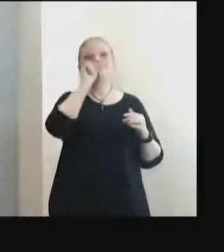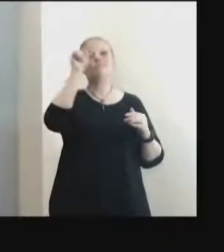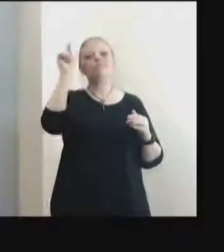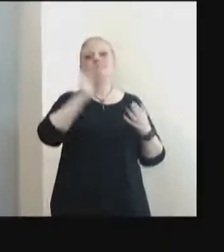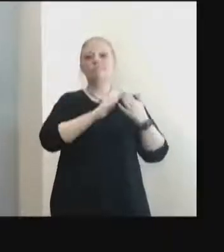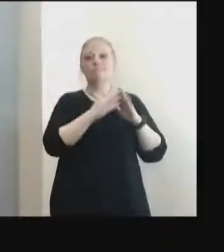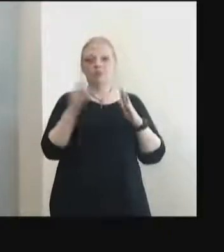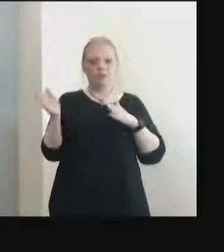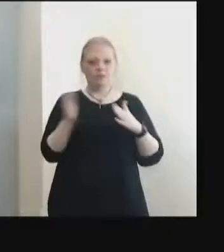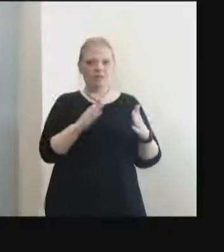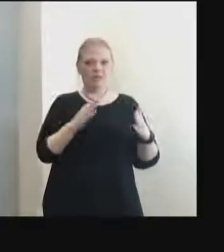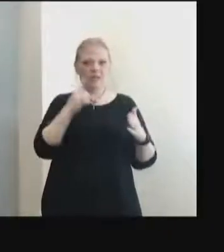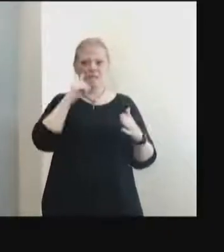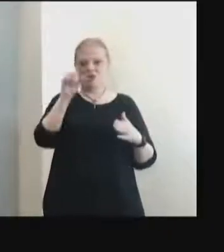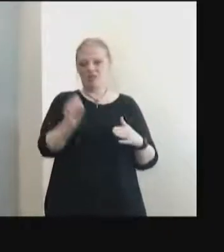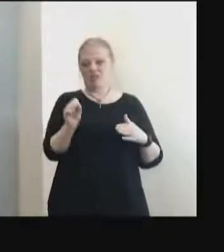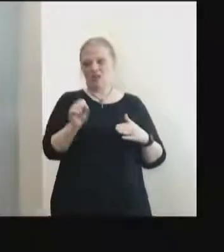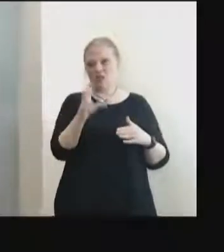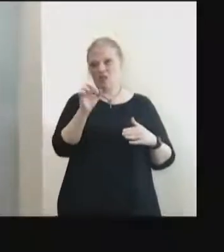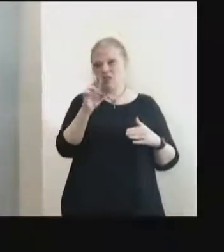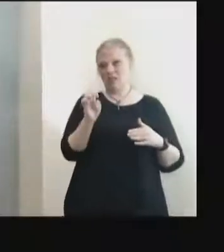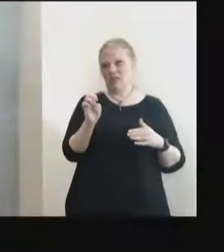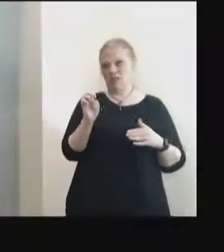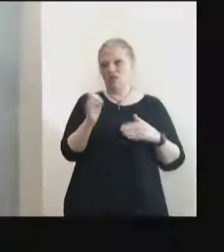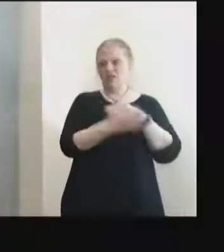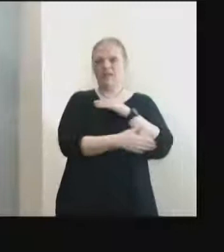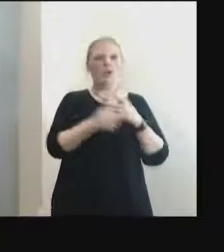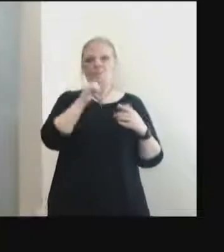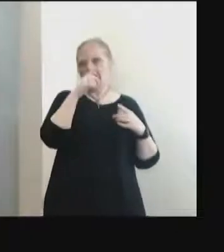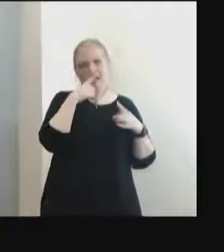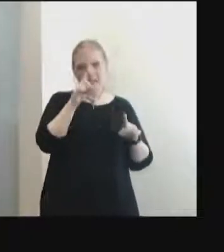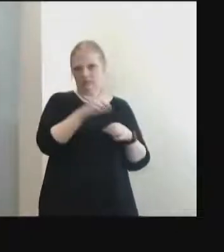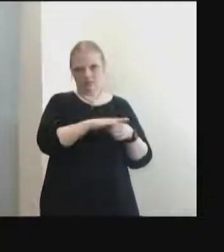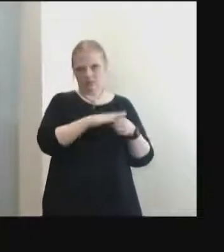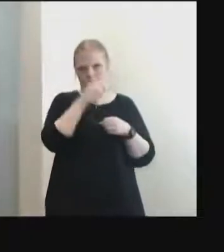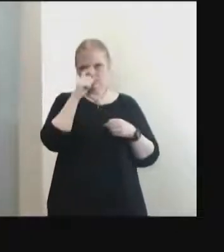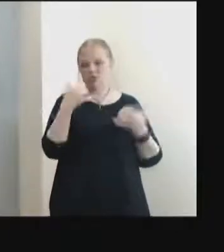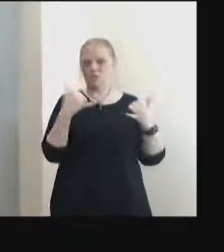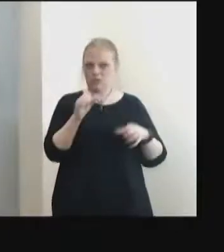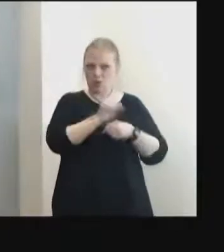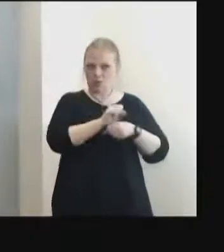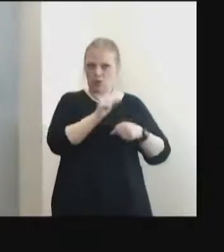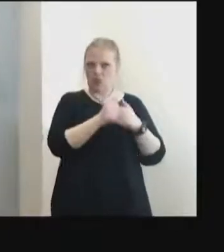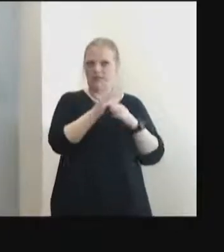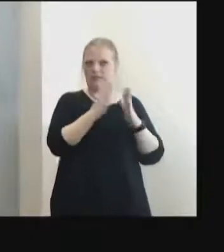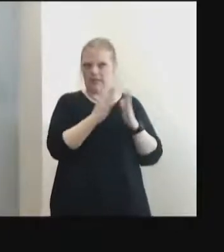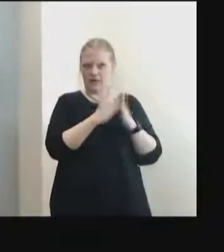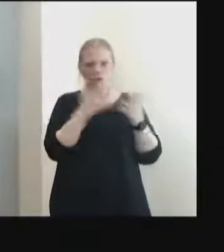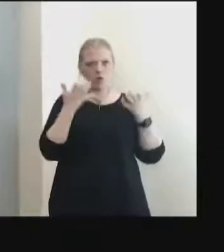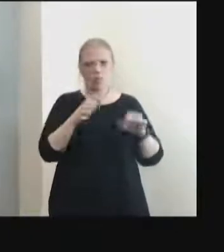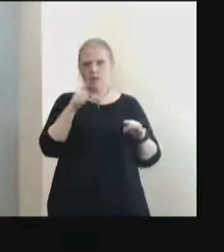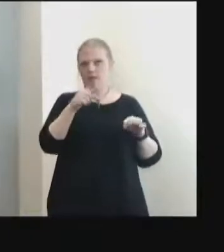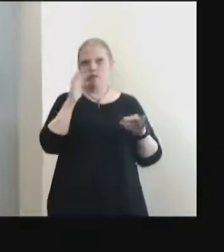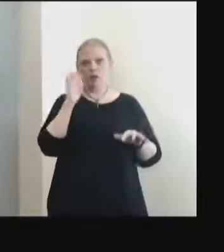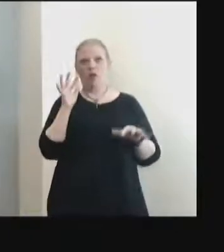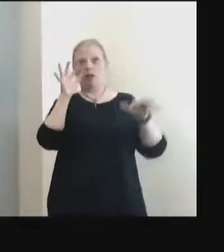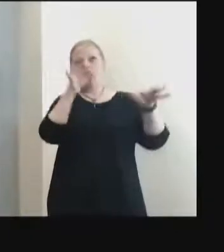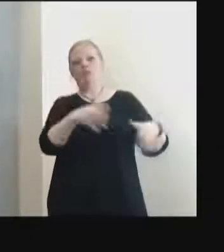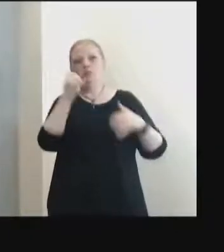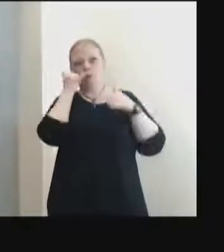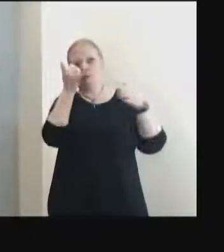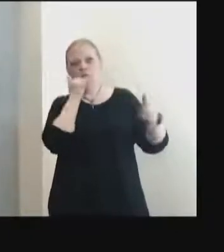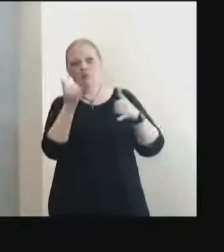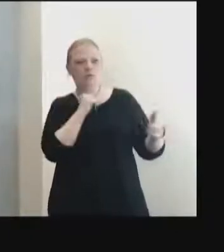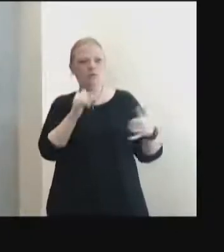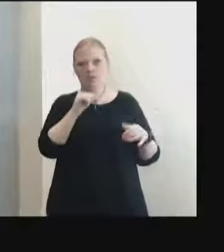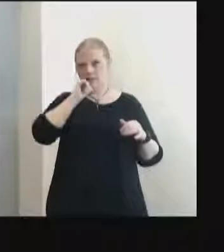now in southern Erie County. I don't want to announce the location because we're still working with the town and I don't want them to get inundated with phone calls and we don't have